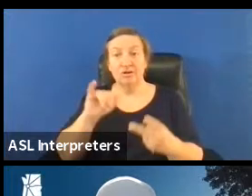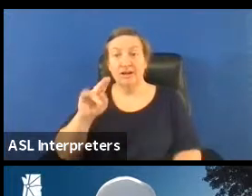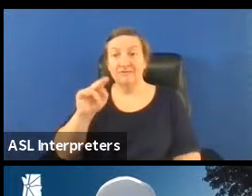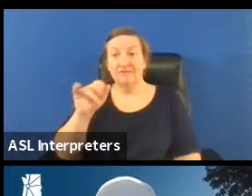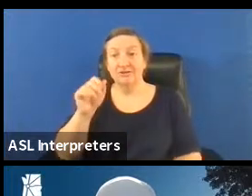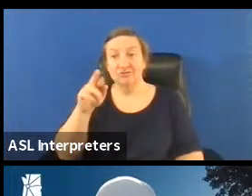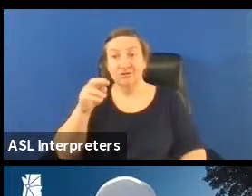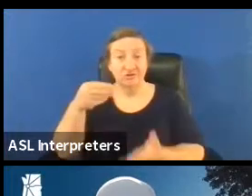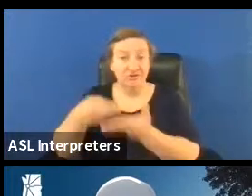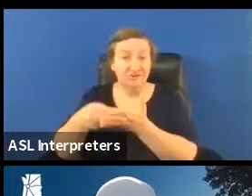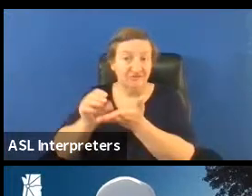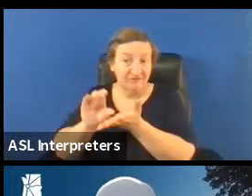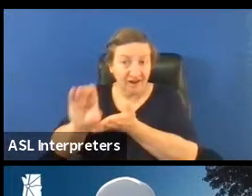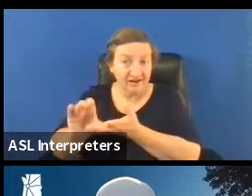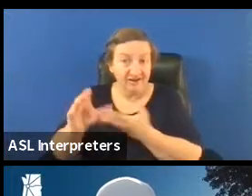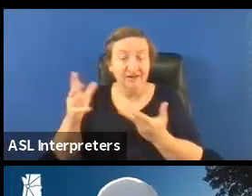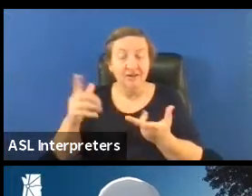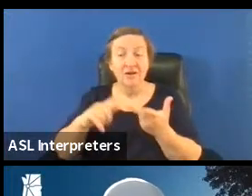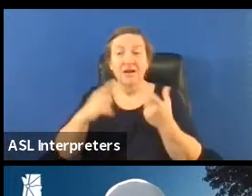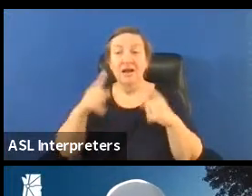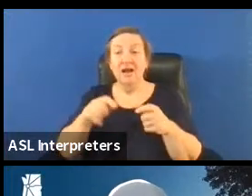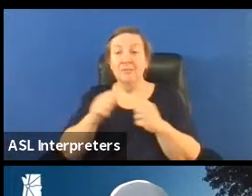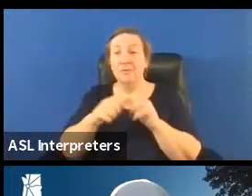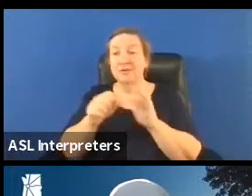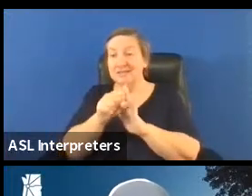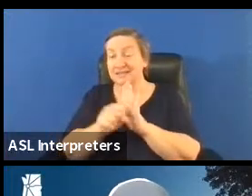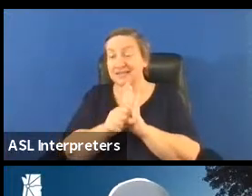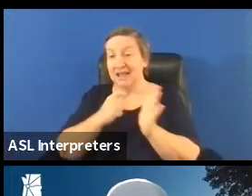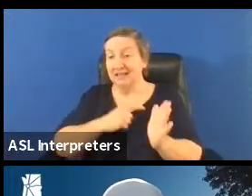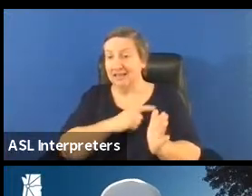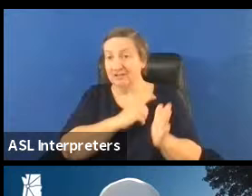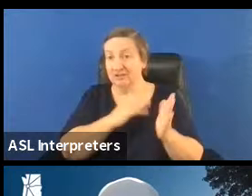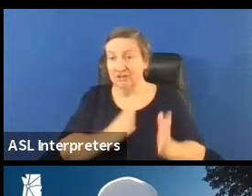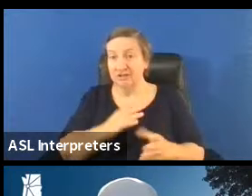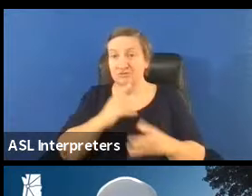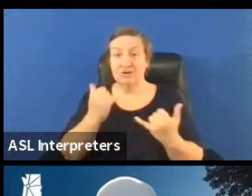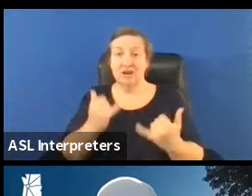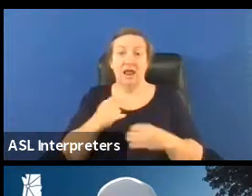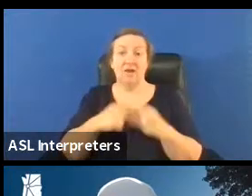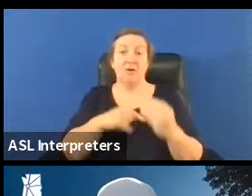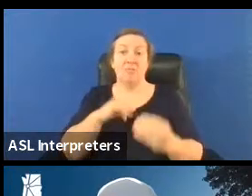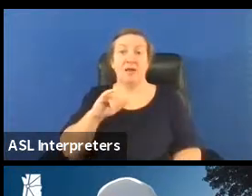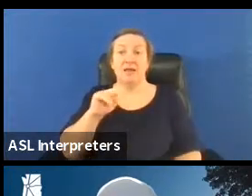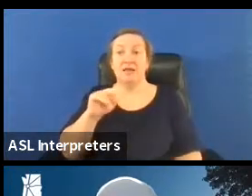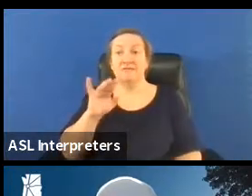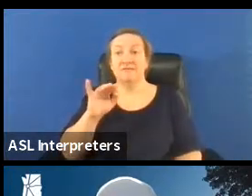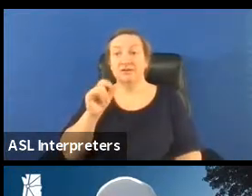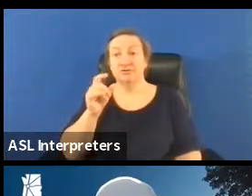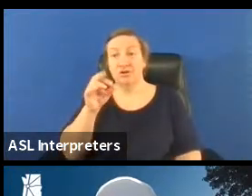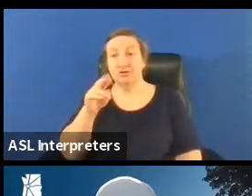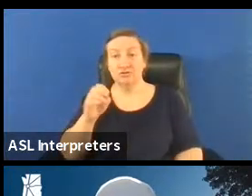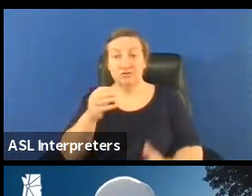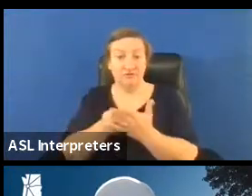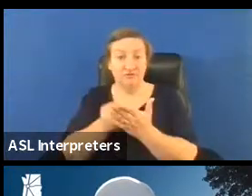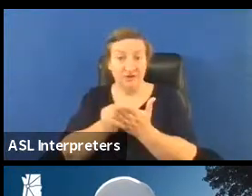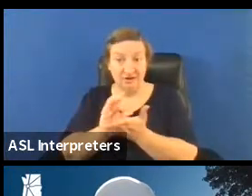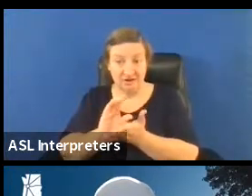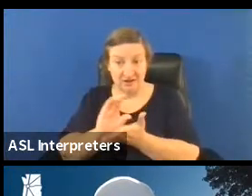happening in the state legislatures about infrastructure funding, we need to